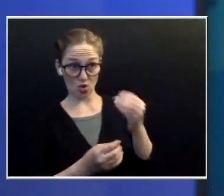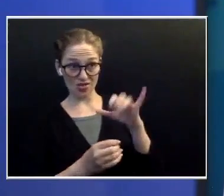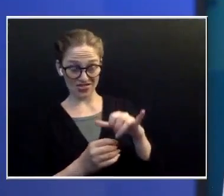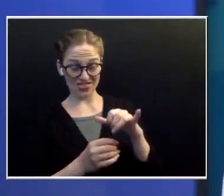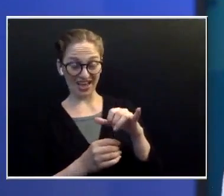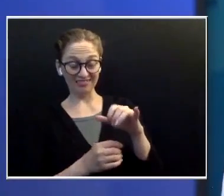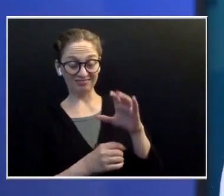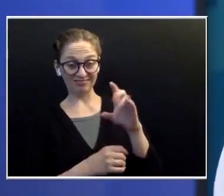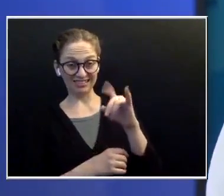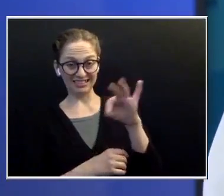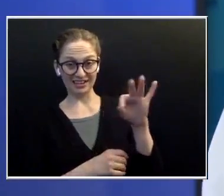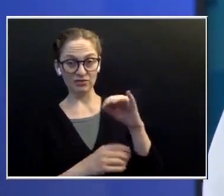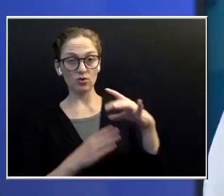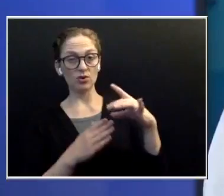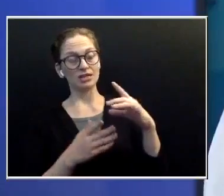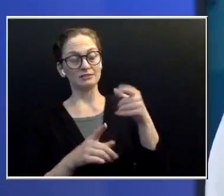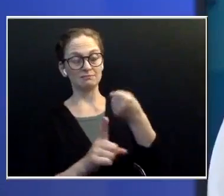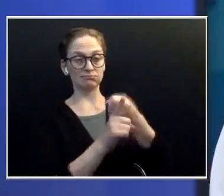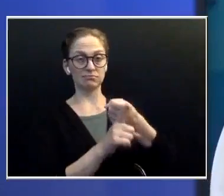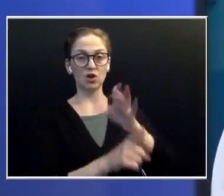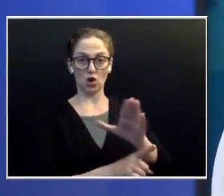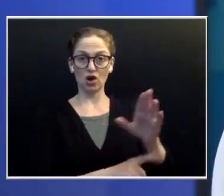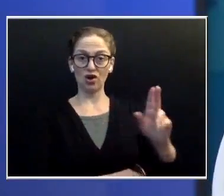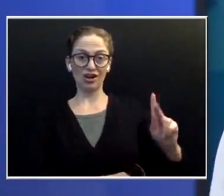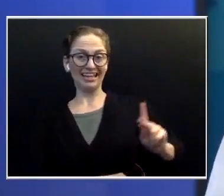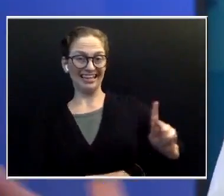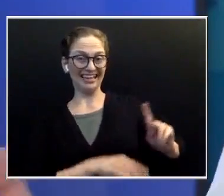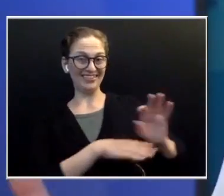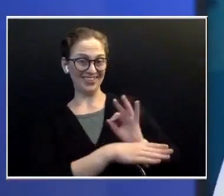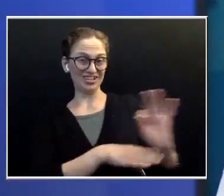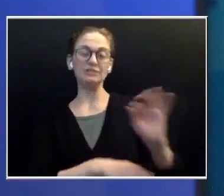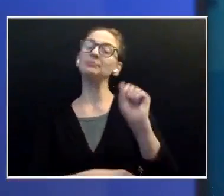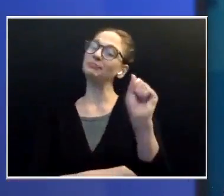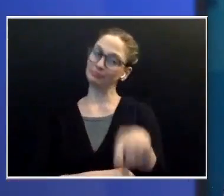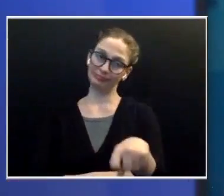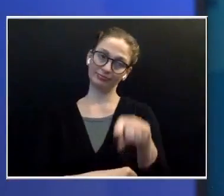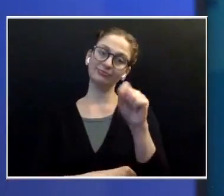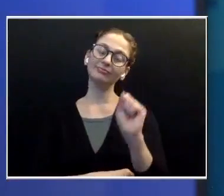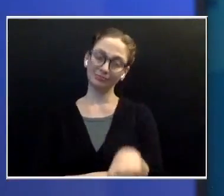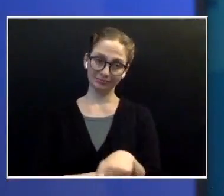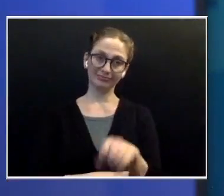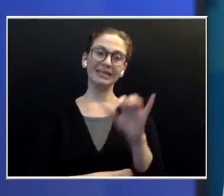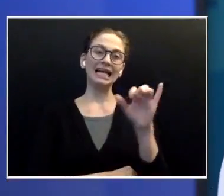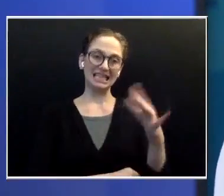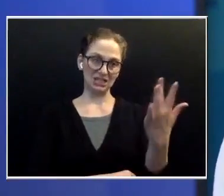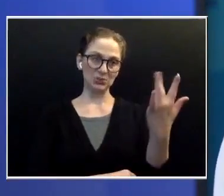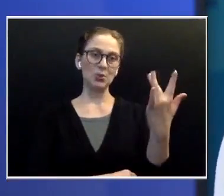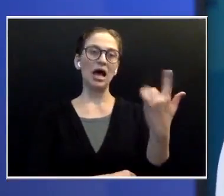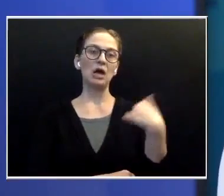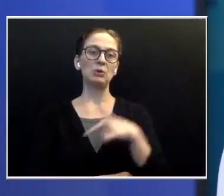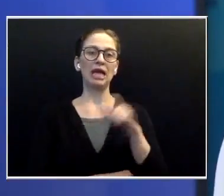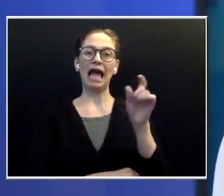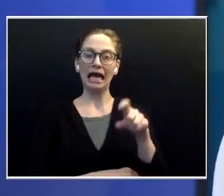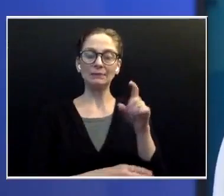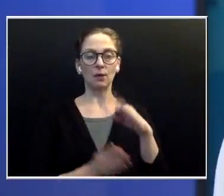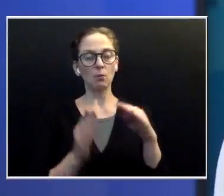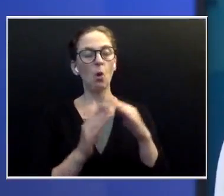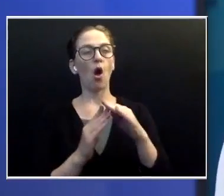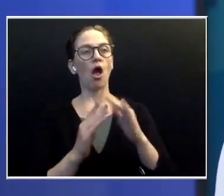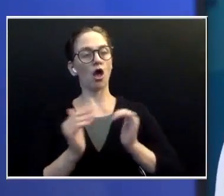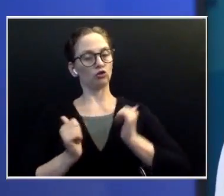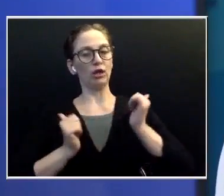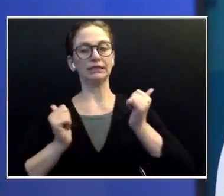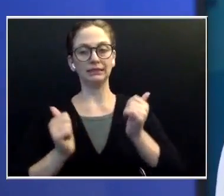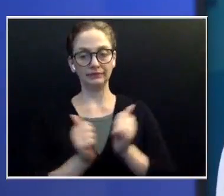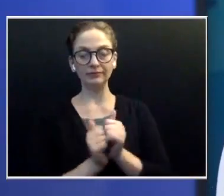perfusion, it can affect any of the organs, the vital organs, including the kidneys. So yes, and actually this is why actually we have to take it actually more aggressively in the case of Courtney, and we have to think